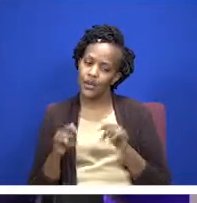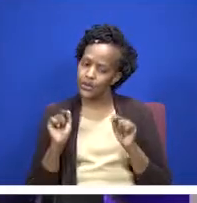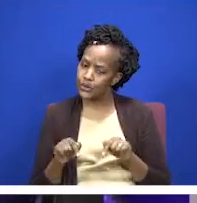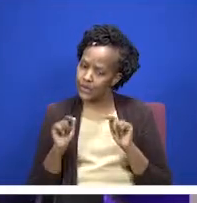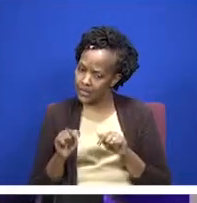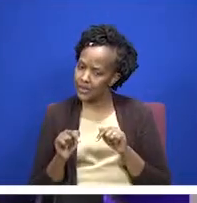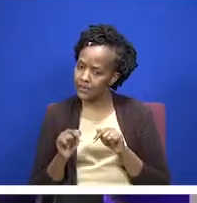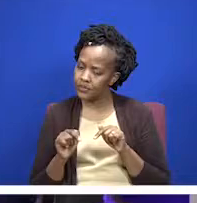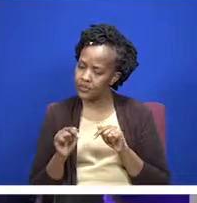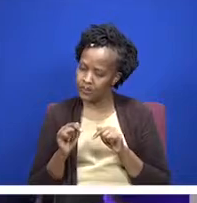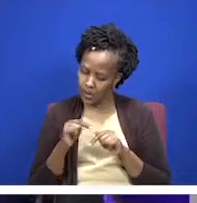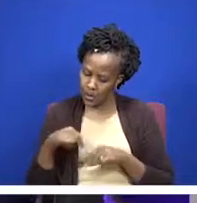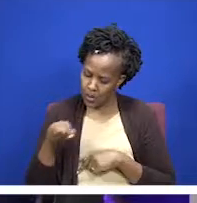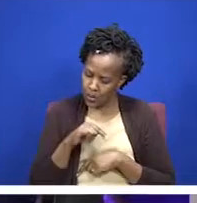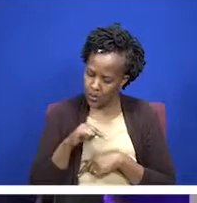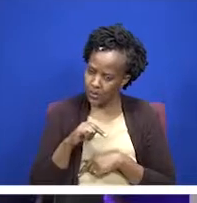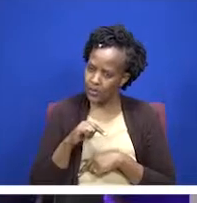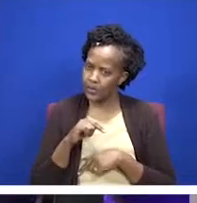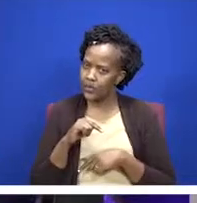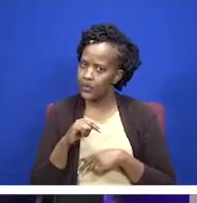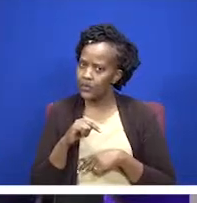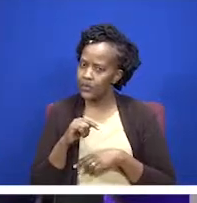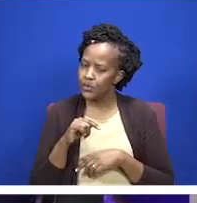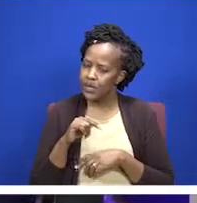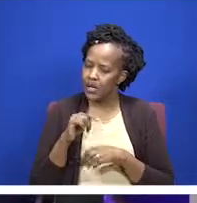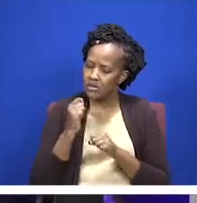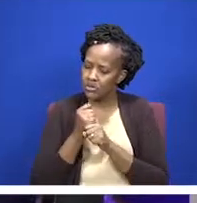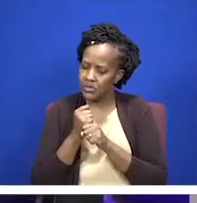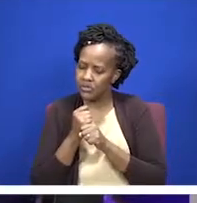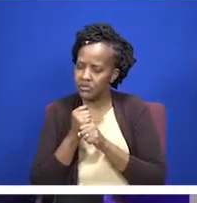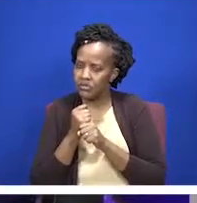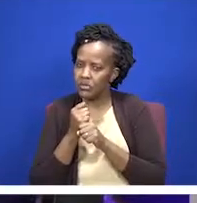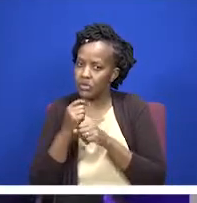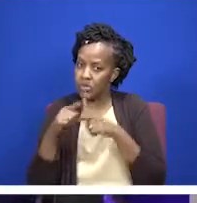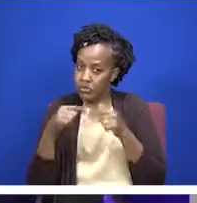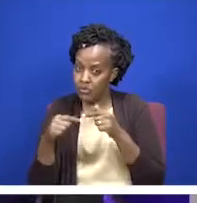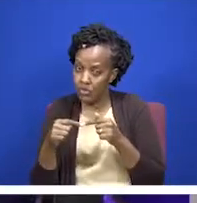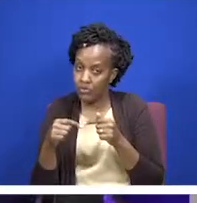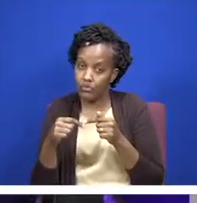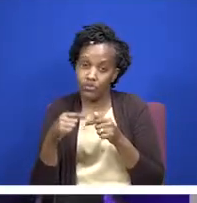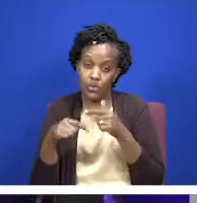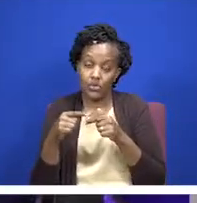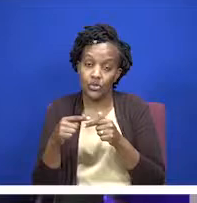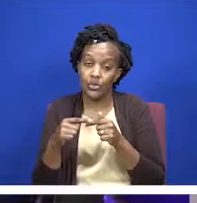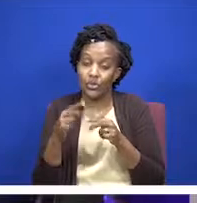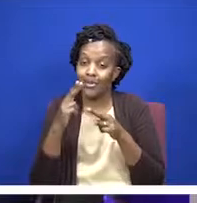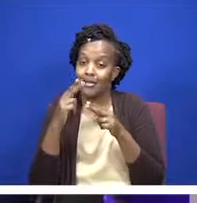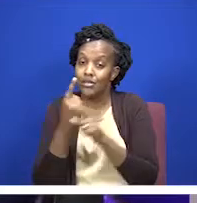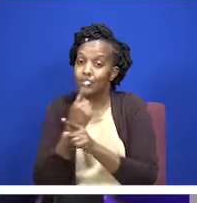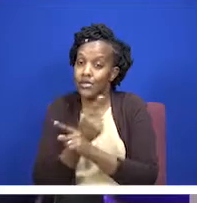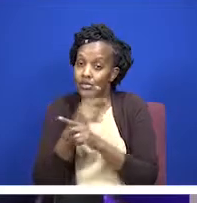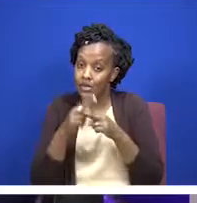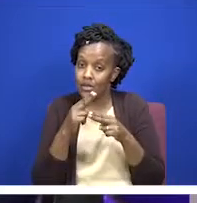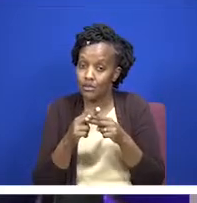today we are going to start, we are still doing the series on the names of God. And today we are going to look